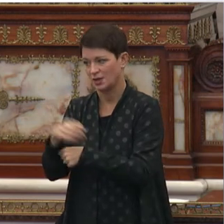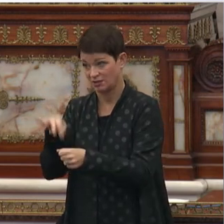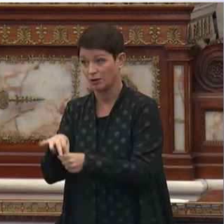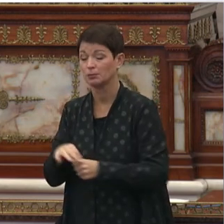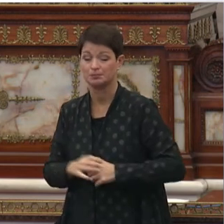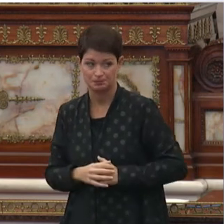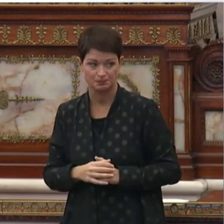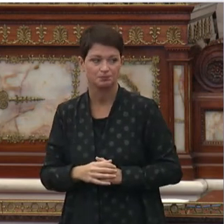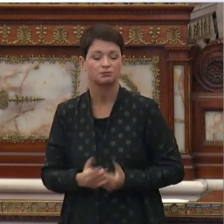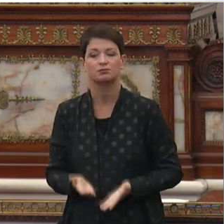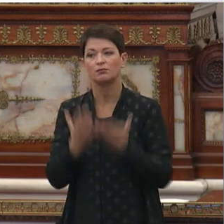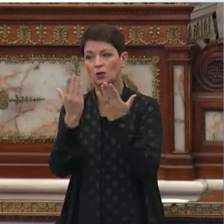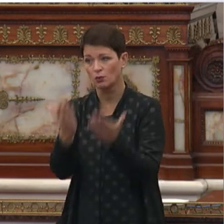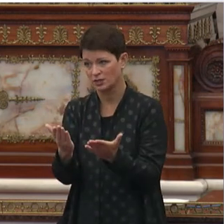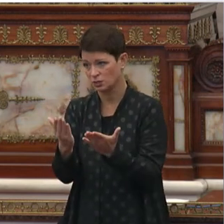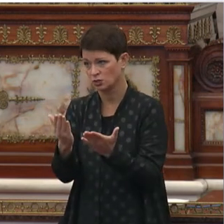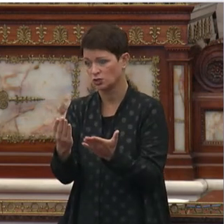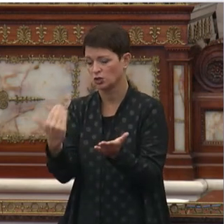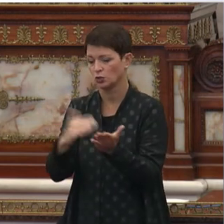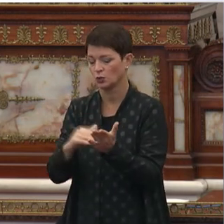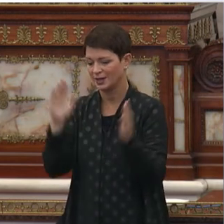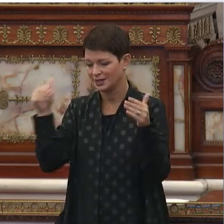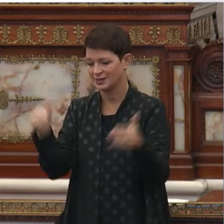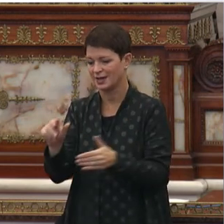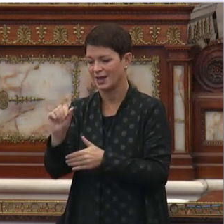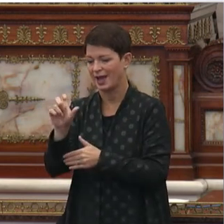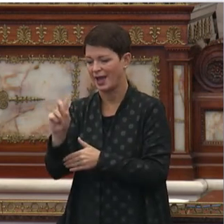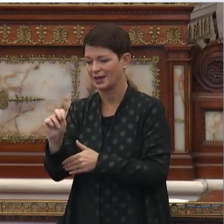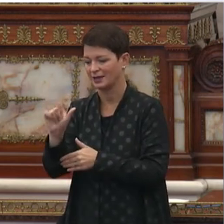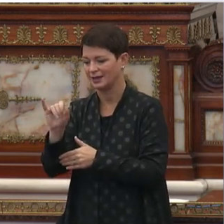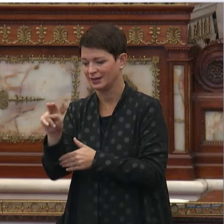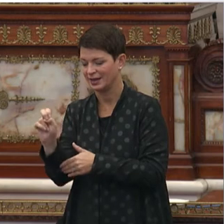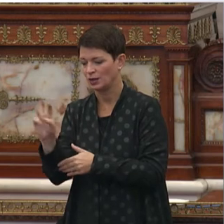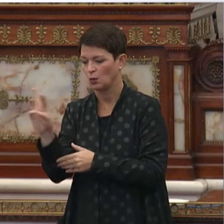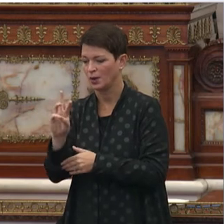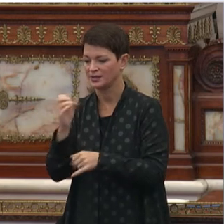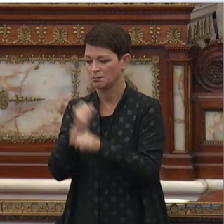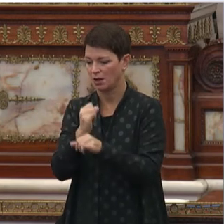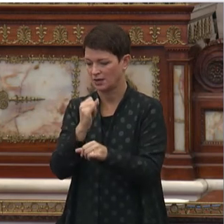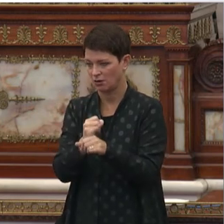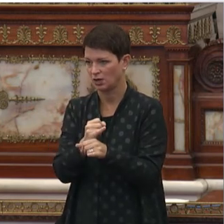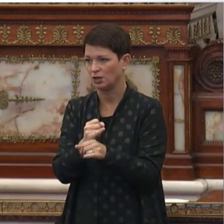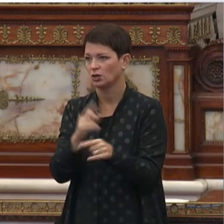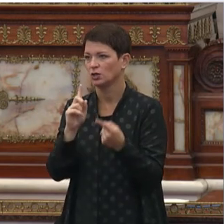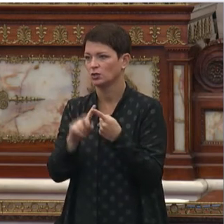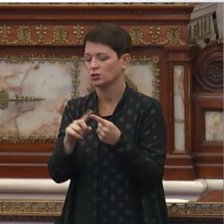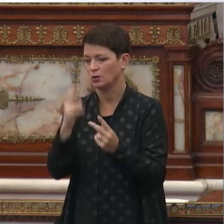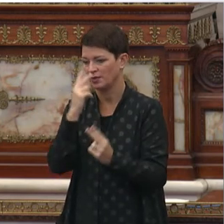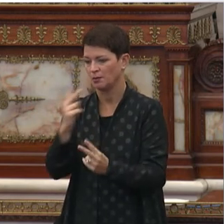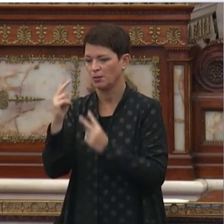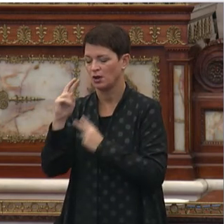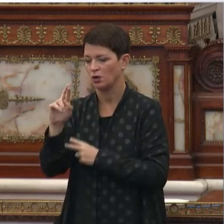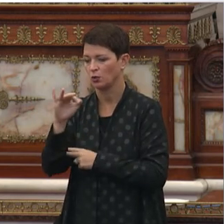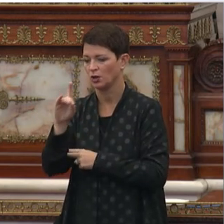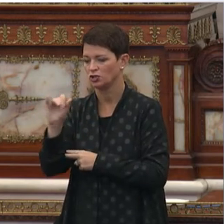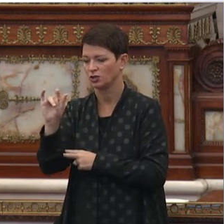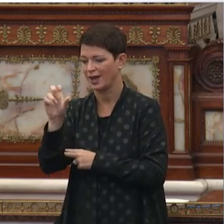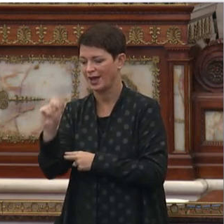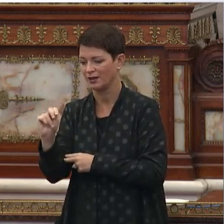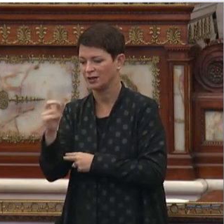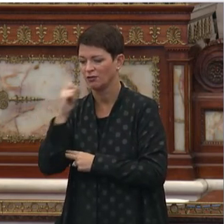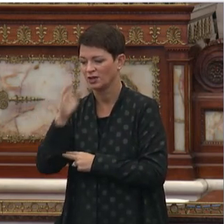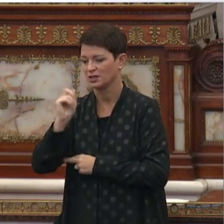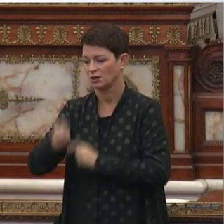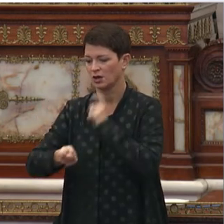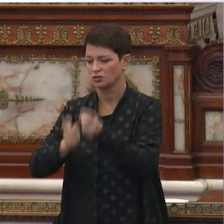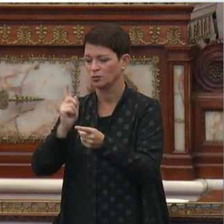calendar. And a resolution rededicating Allen Lane and Westmount Airy to the memory of Richard Allen in honor of his